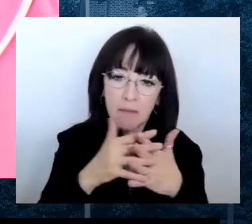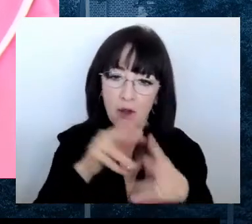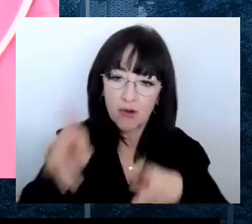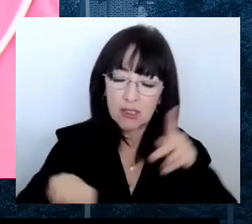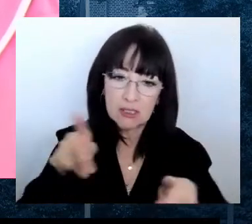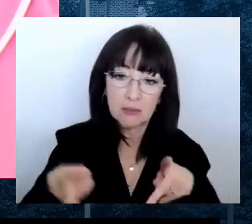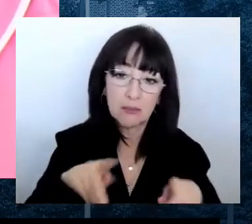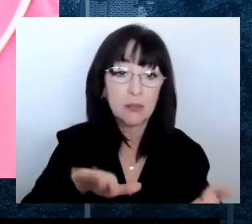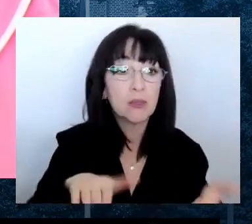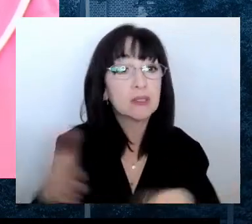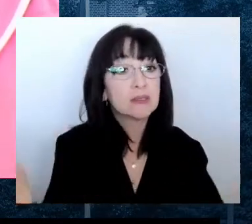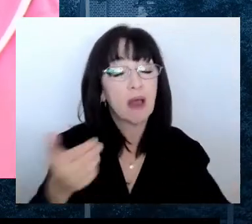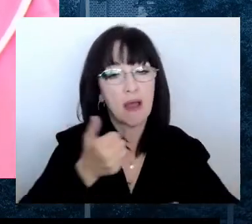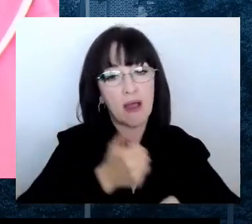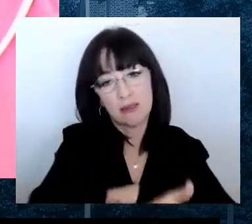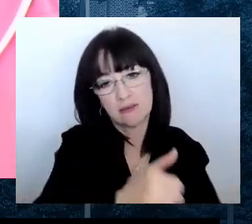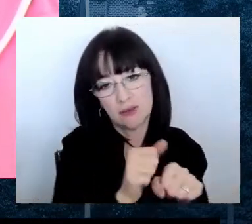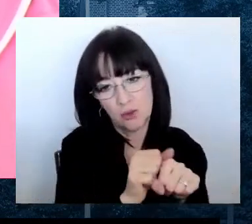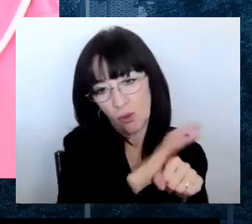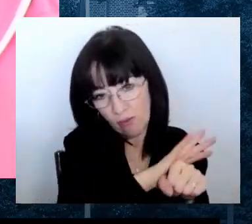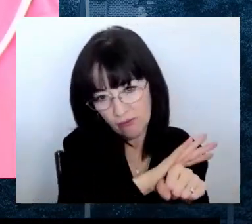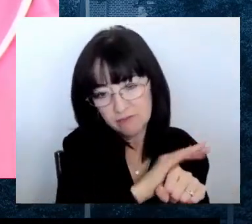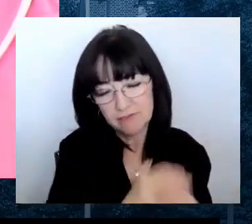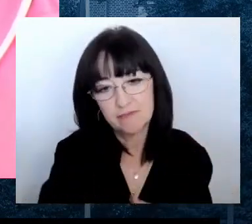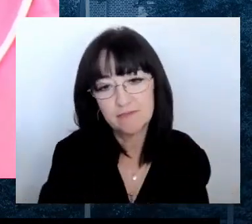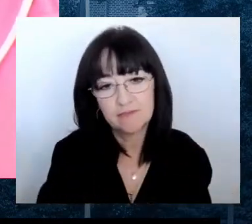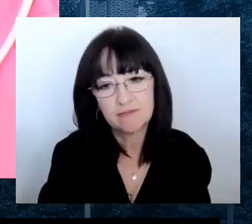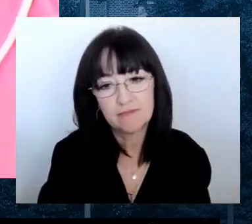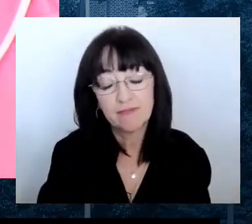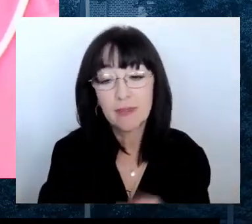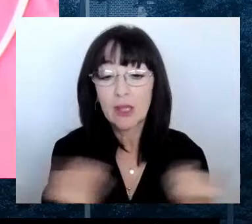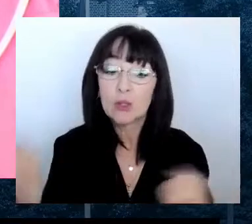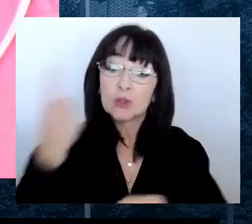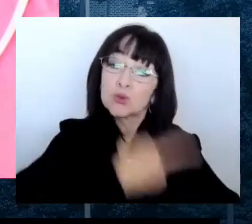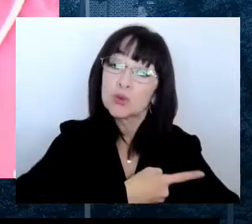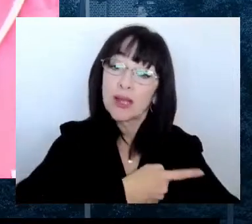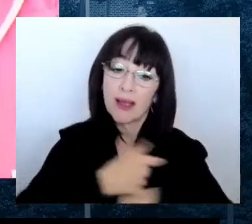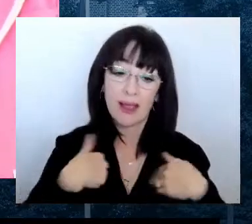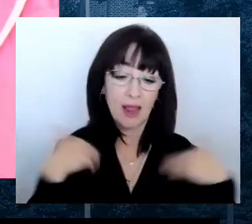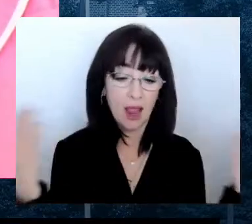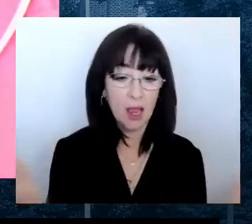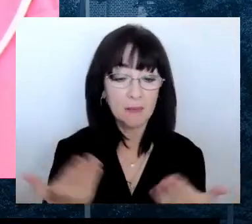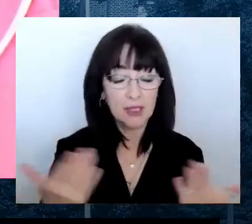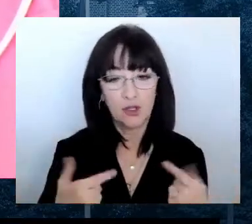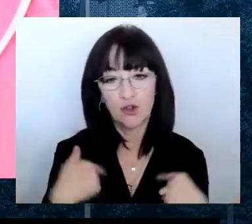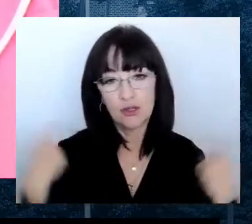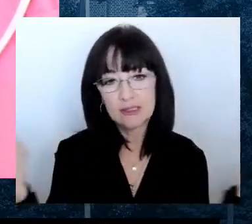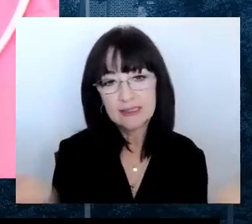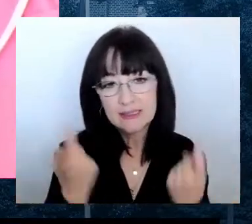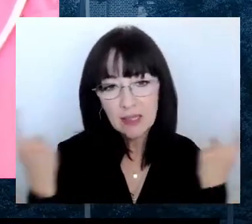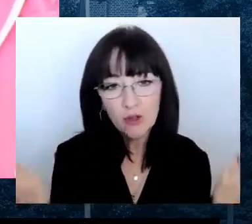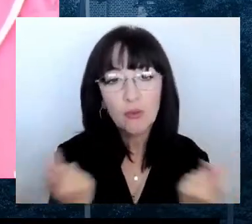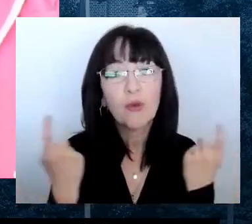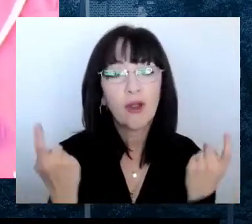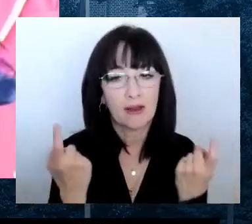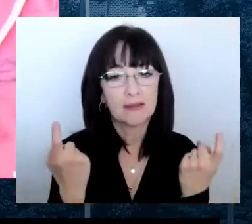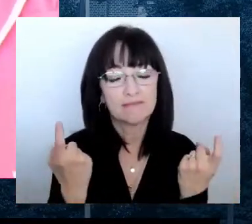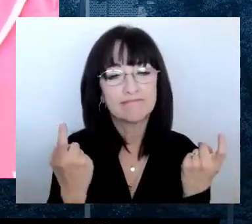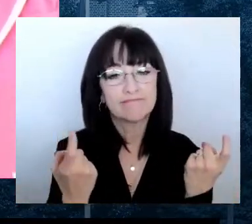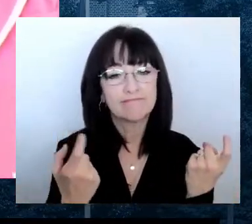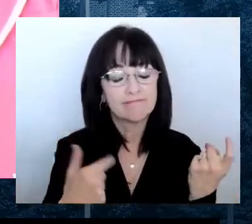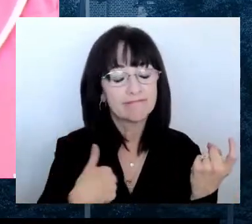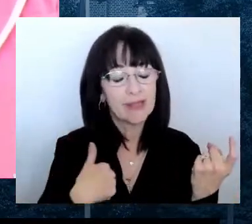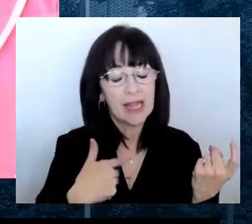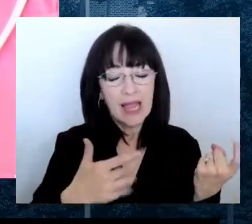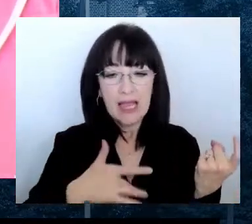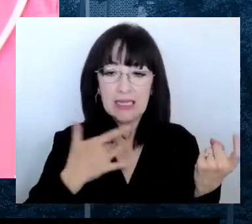am here to celebrate. I'm celebrating and I'm breathing a huge sigh of relief.